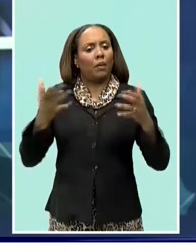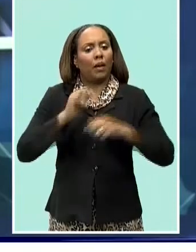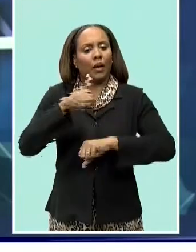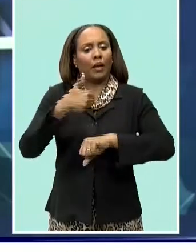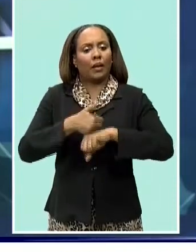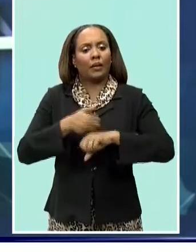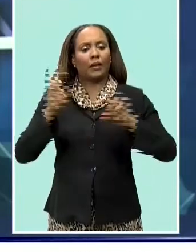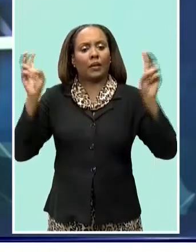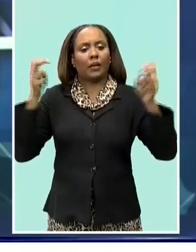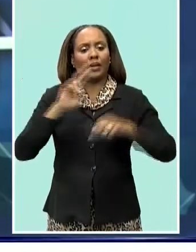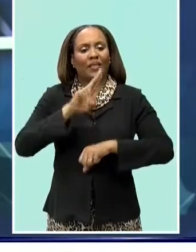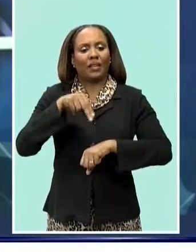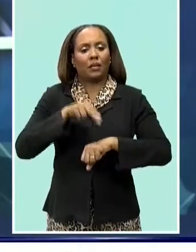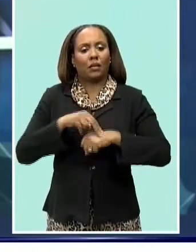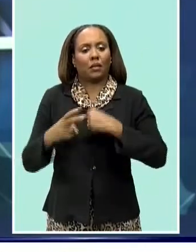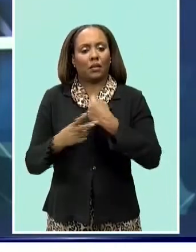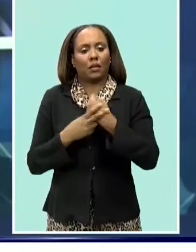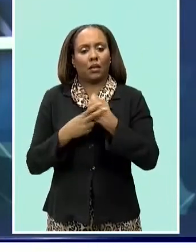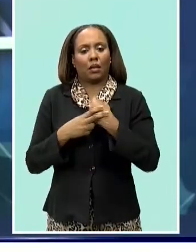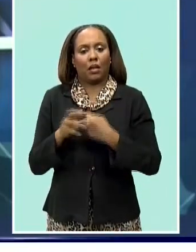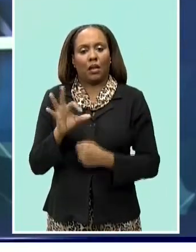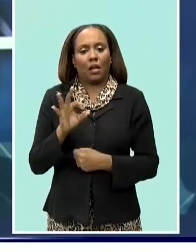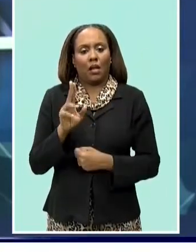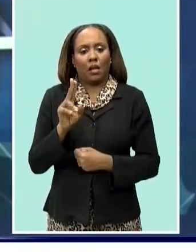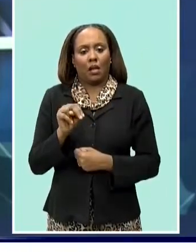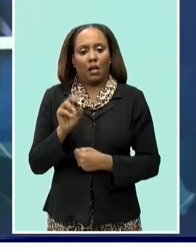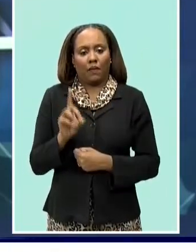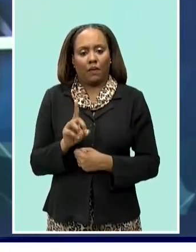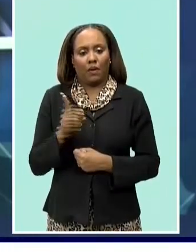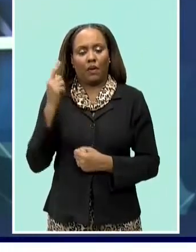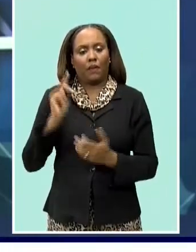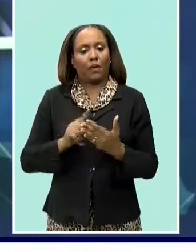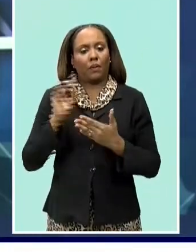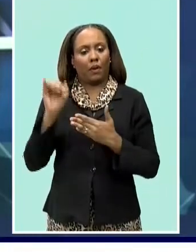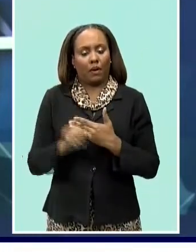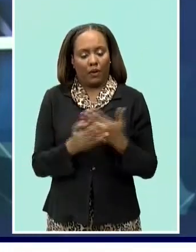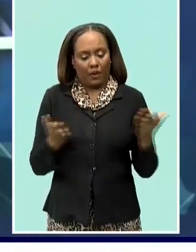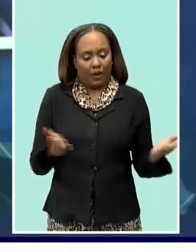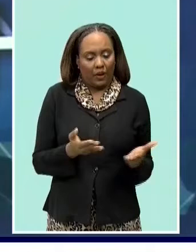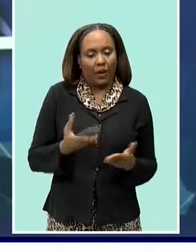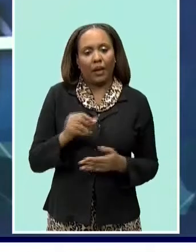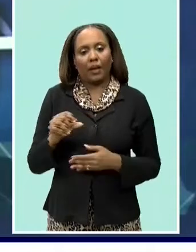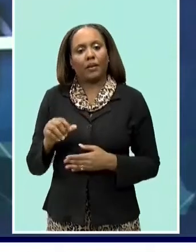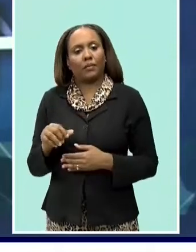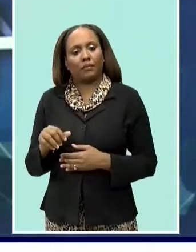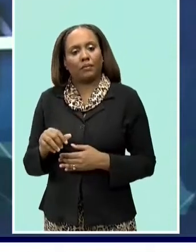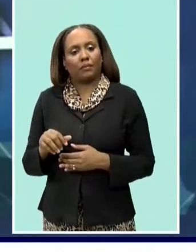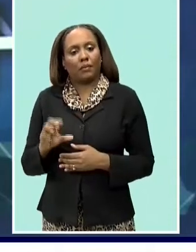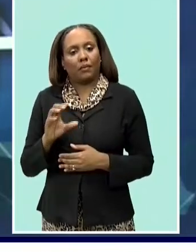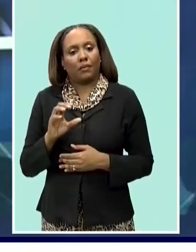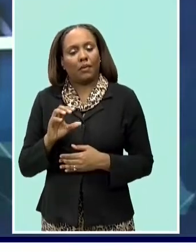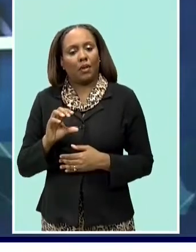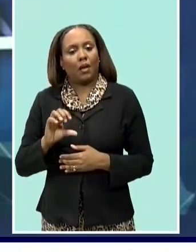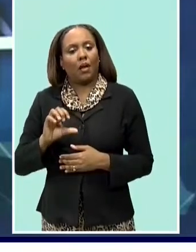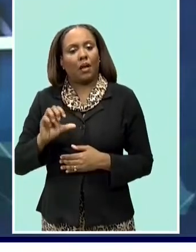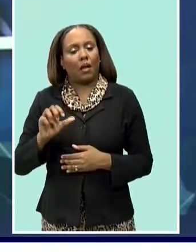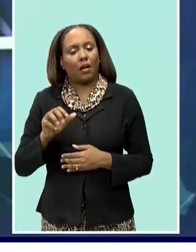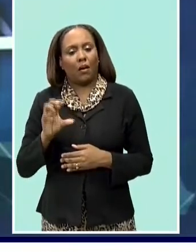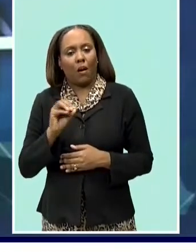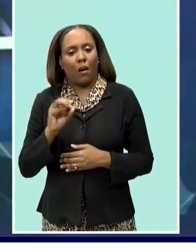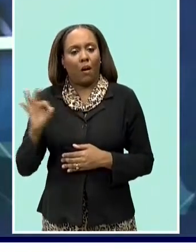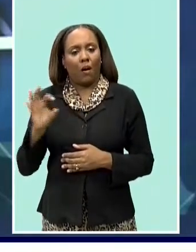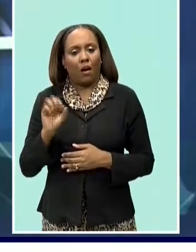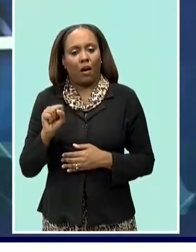national conservation fund to bankroll environmental conservation projects both on and offshore. This was revealed by Permanent Secretary